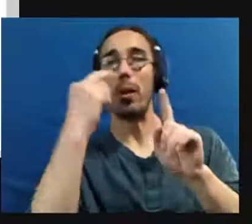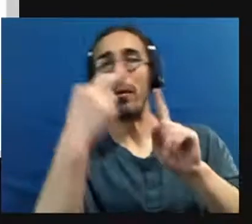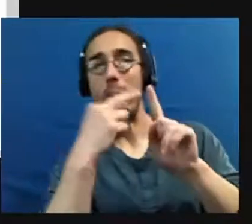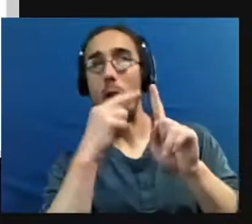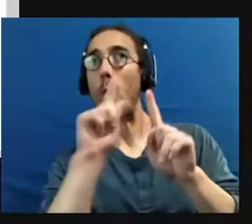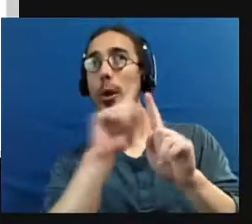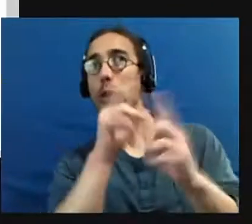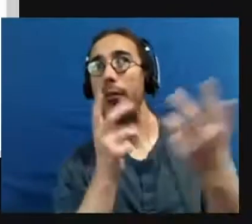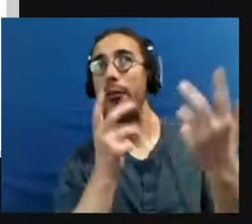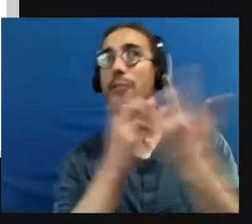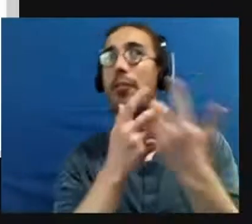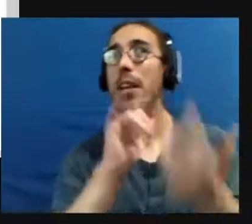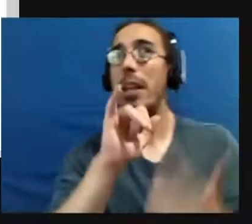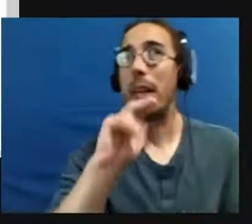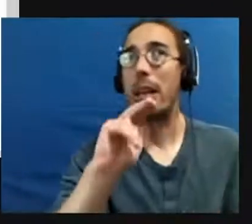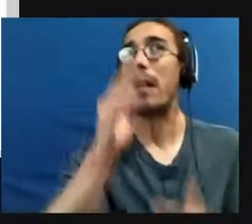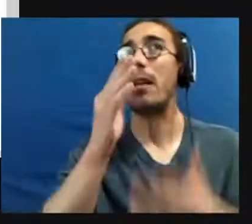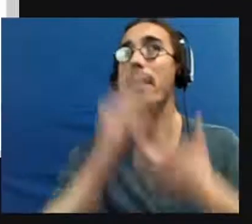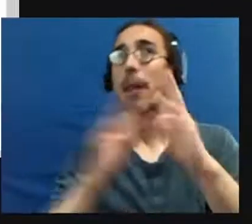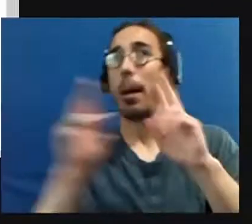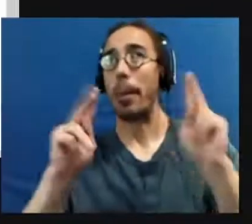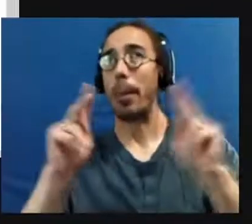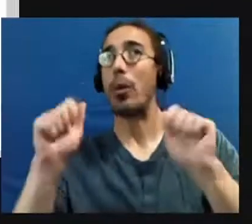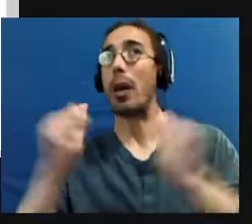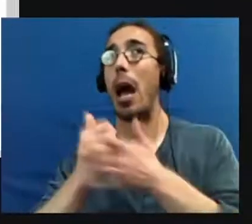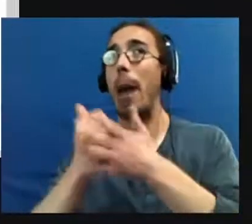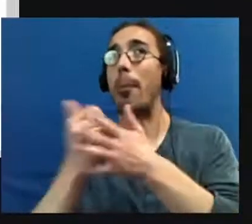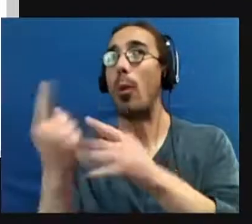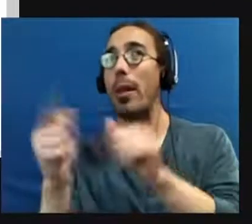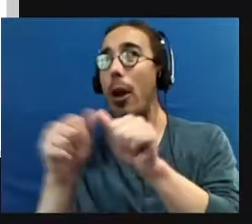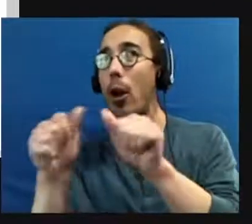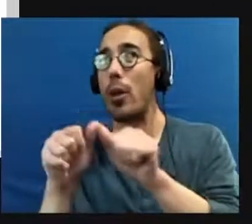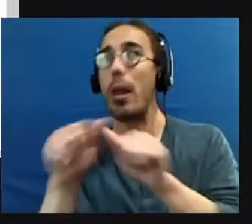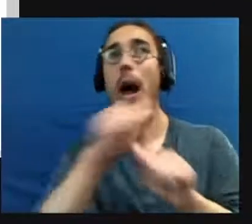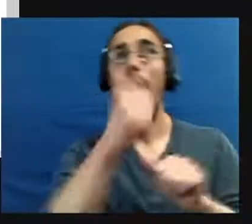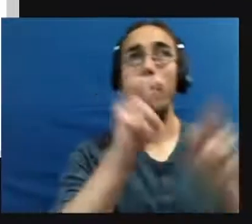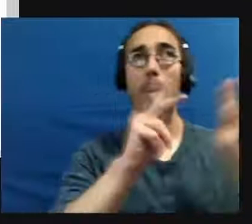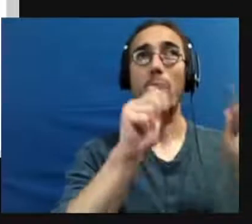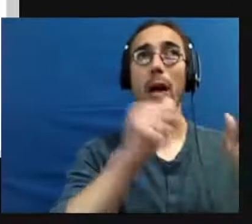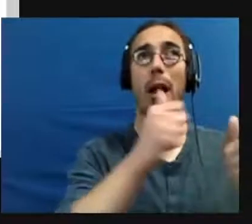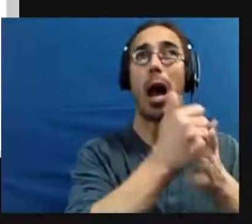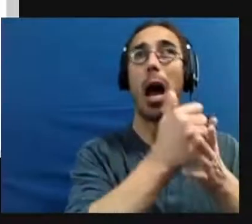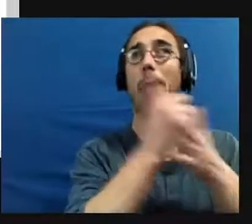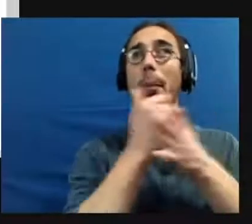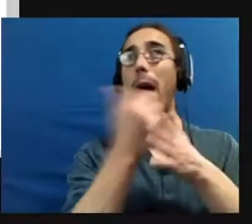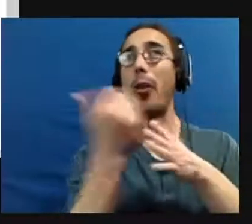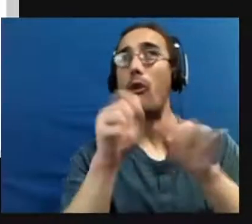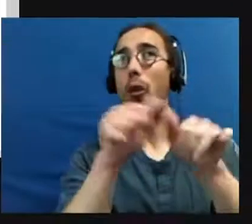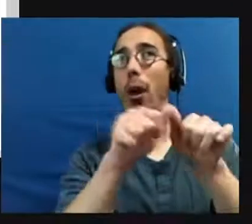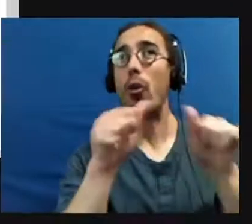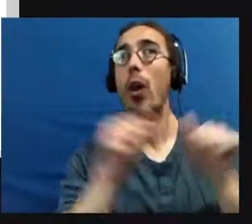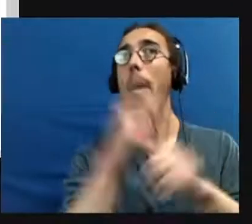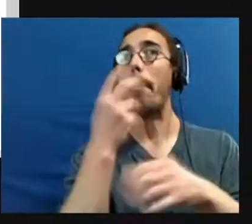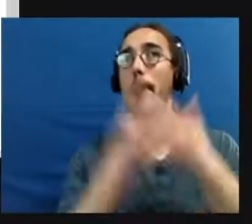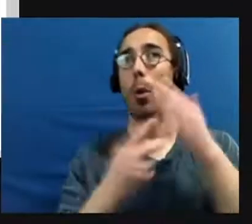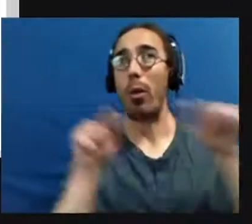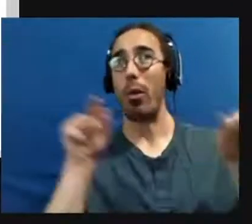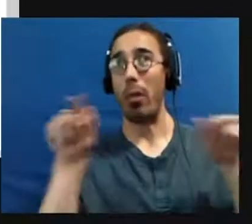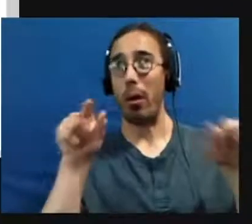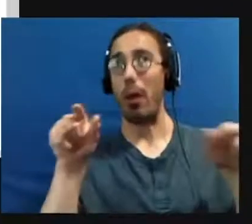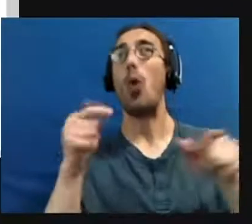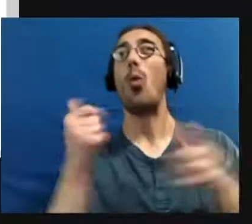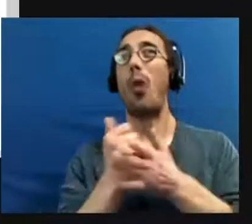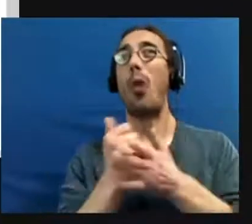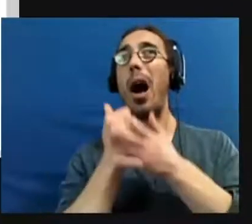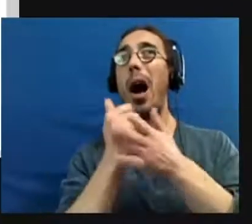because some people might be able to help in one area and some people might be able to help the other area. Both gears have to be working to get the wheels turning, if that makes